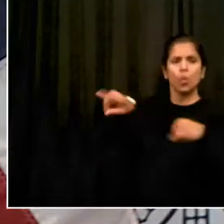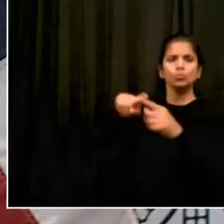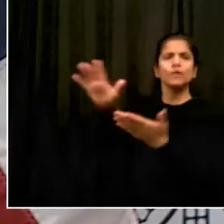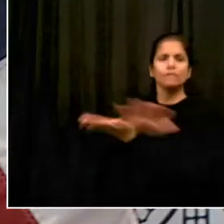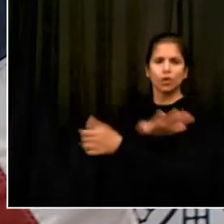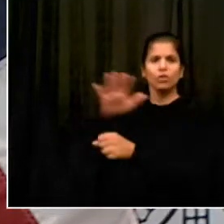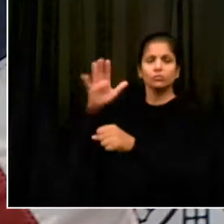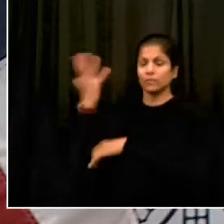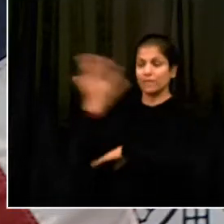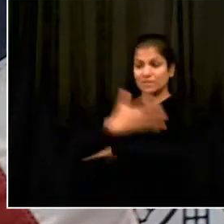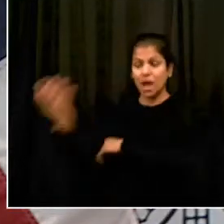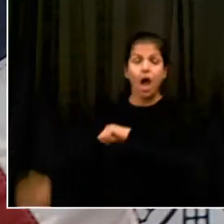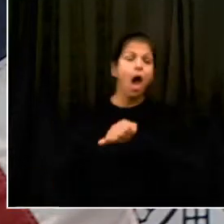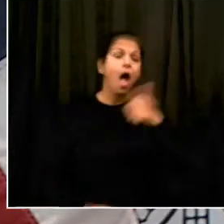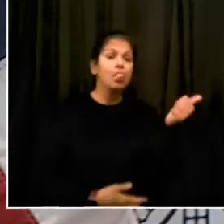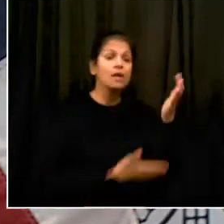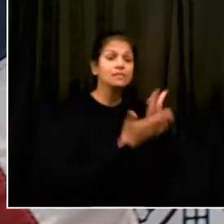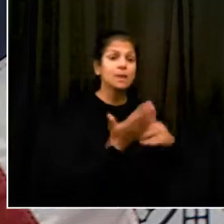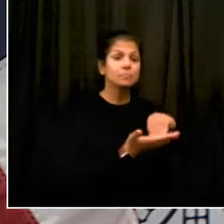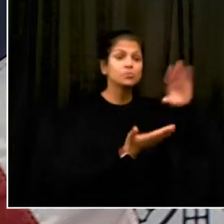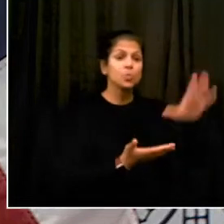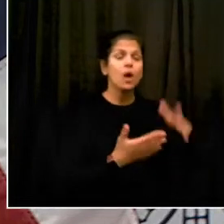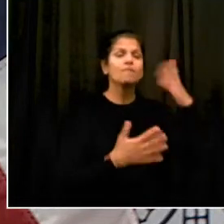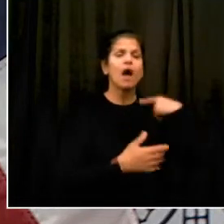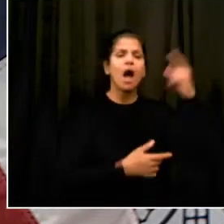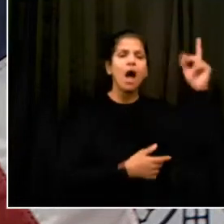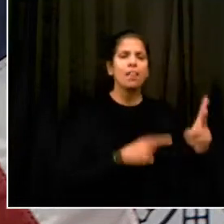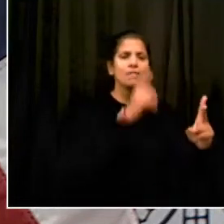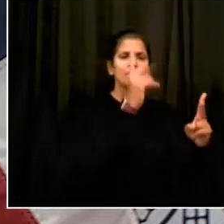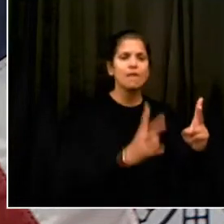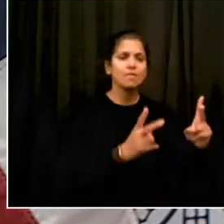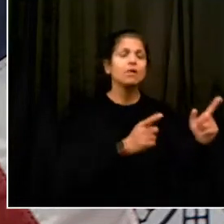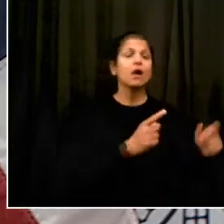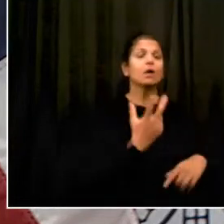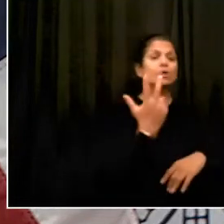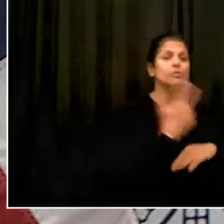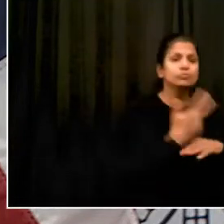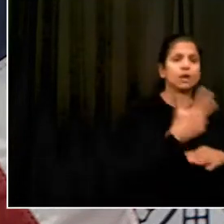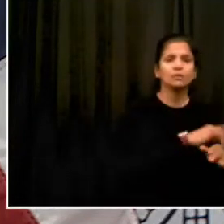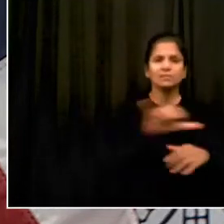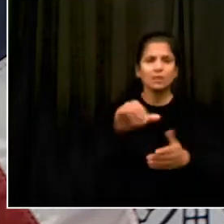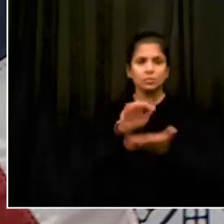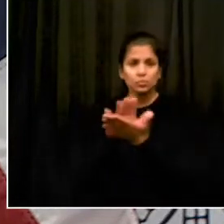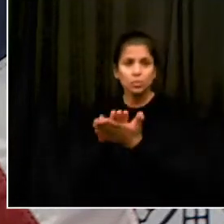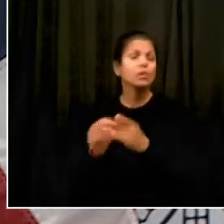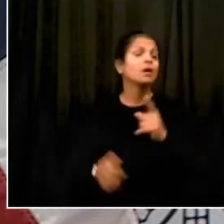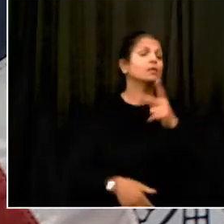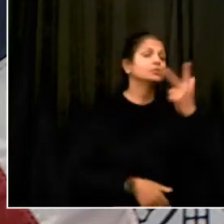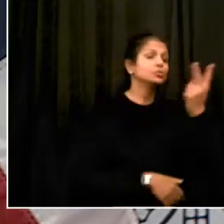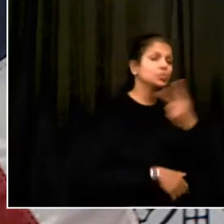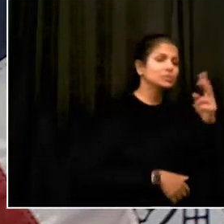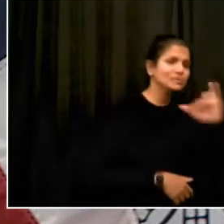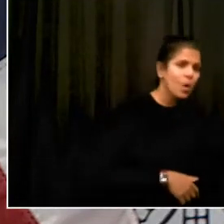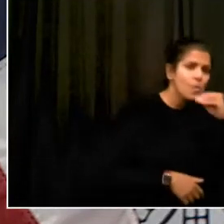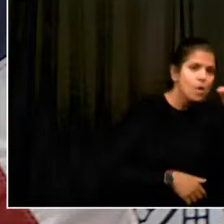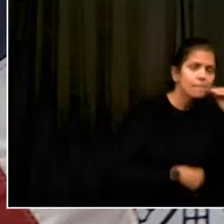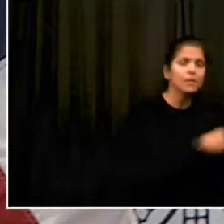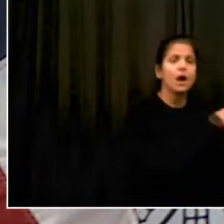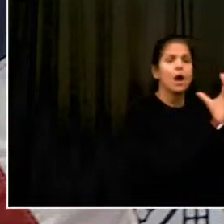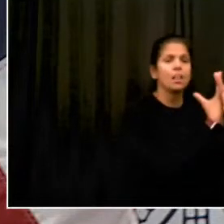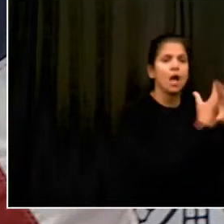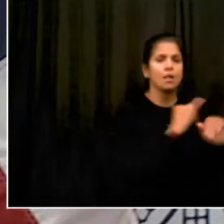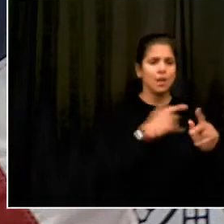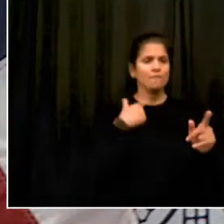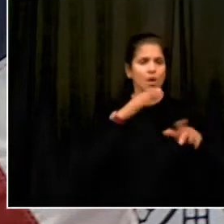Room has allowed us to keep each individual school safe with very exacting follow-through on every reported